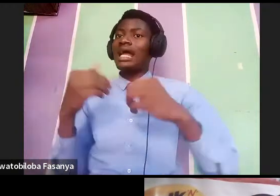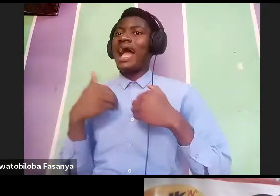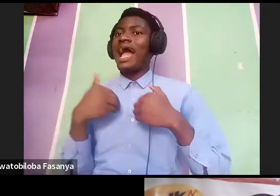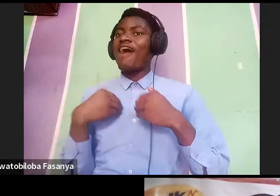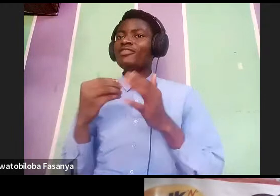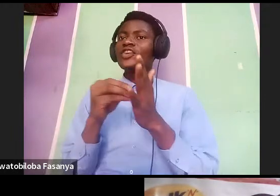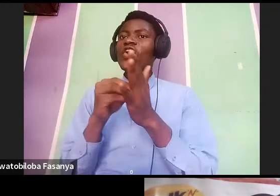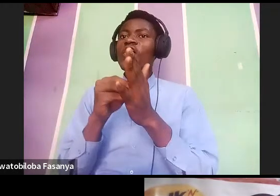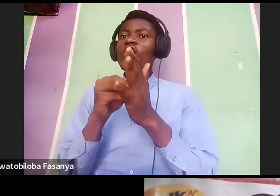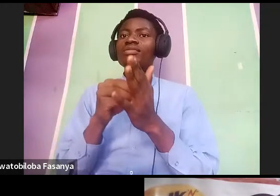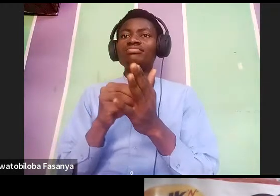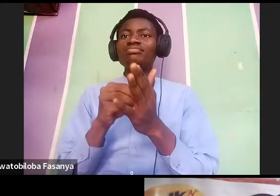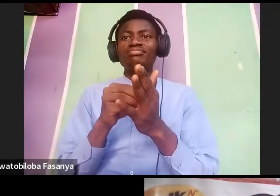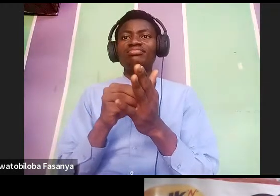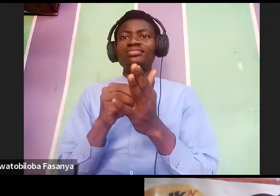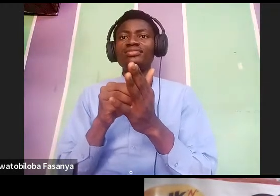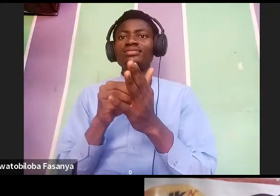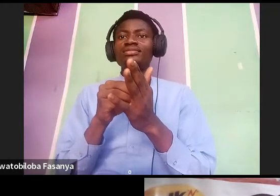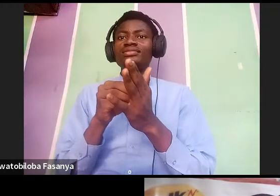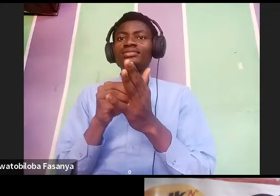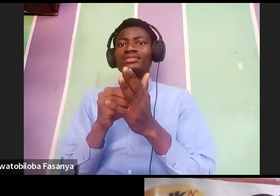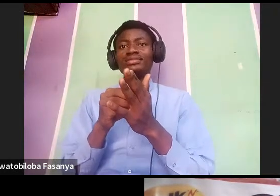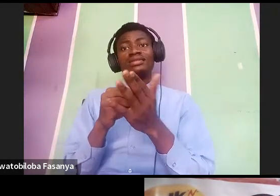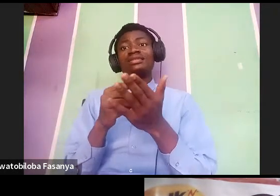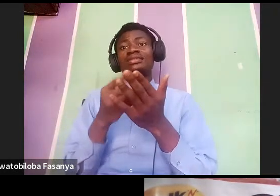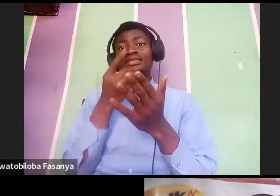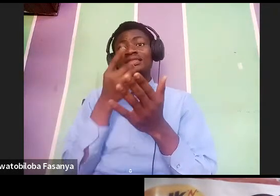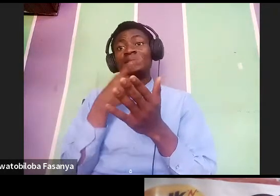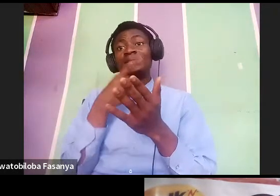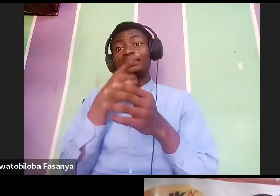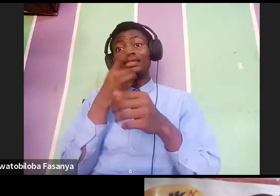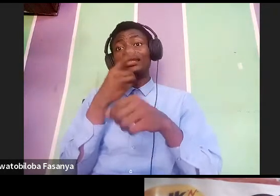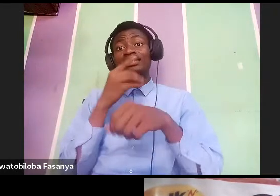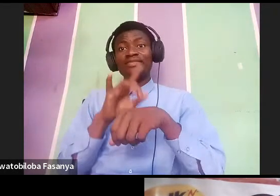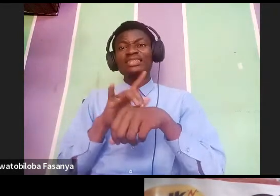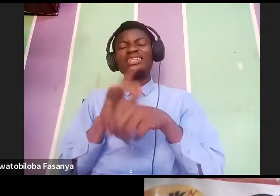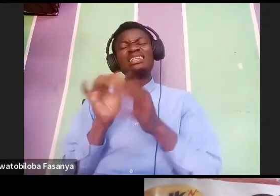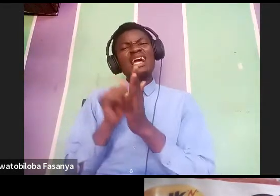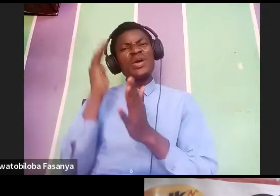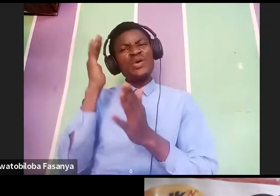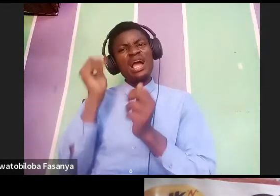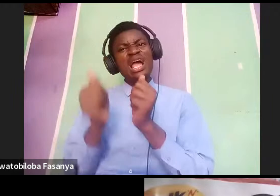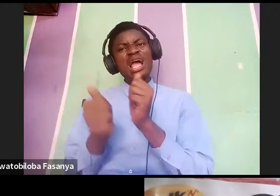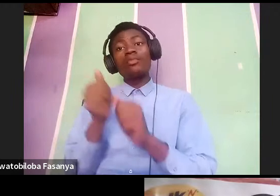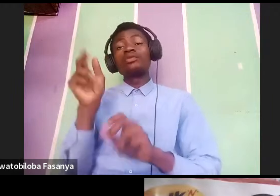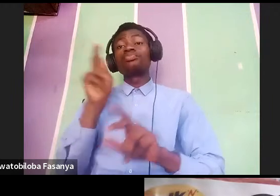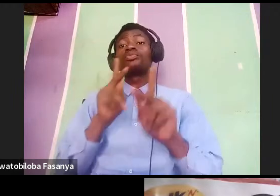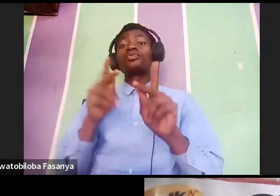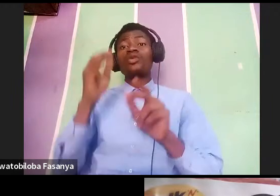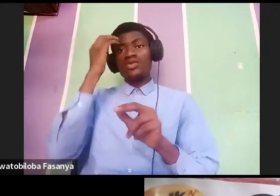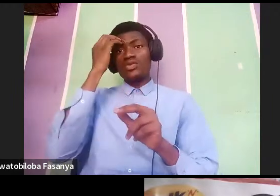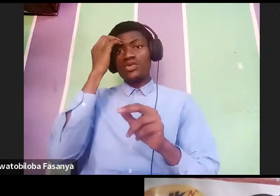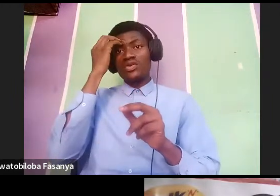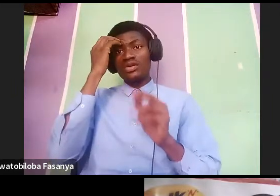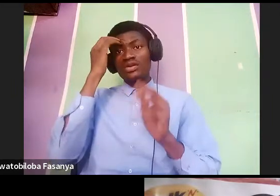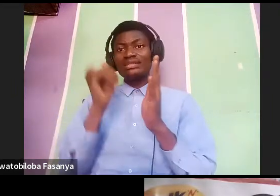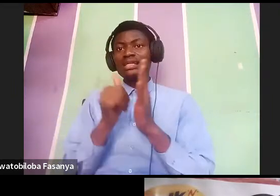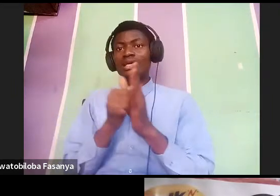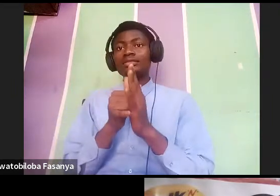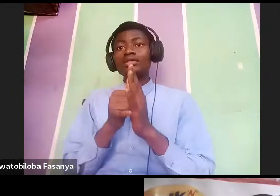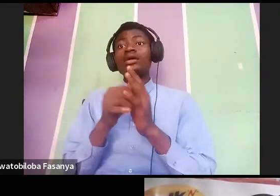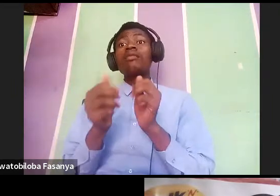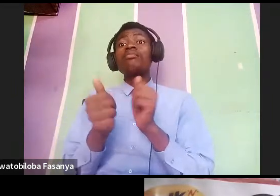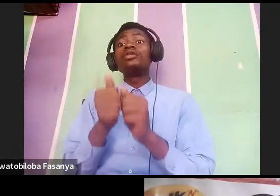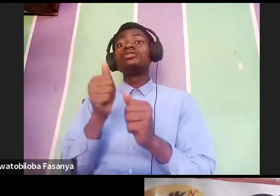use of salt in a lot of cases, because they know that most times salt is actually not harmful and it's